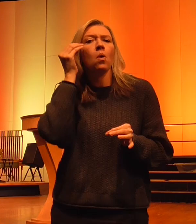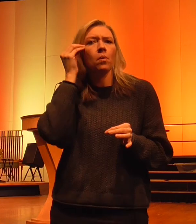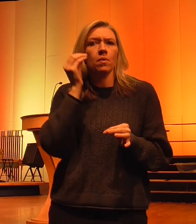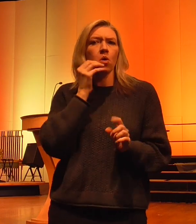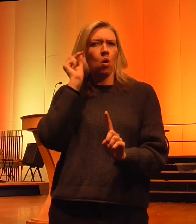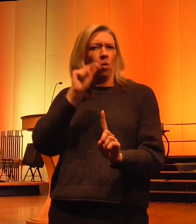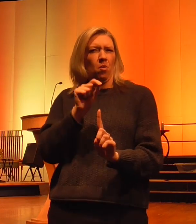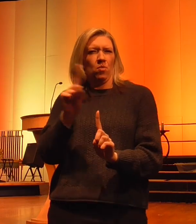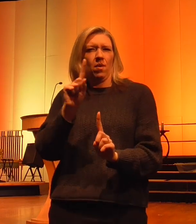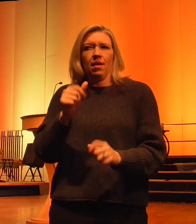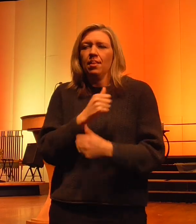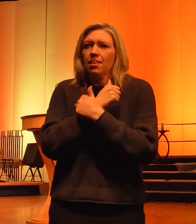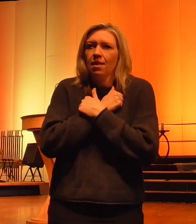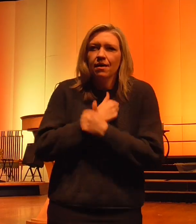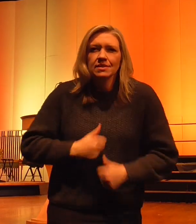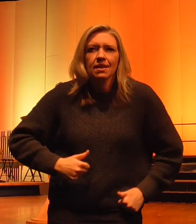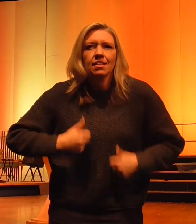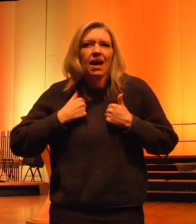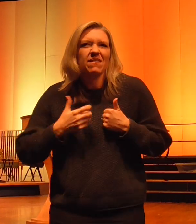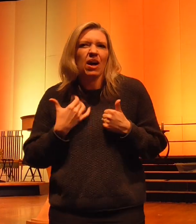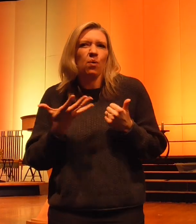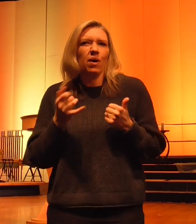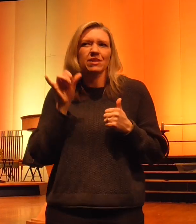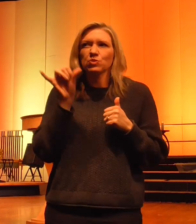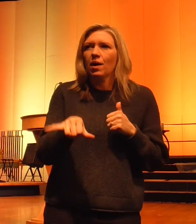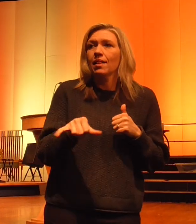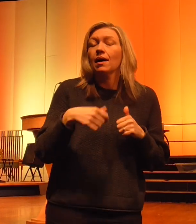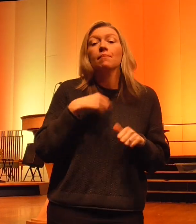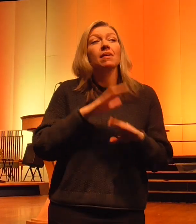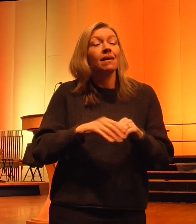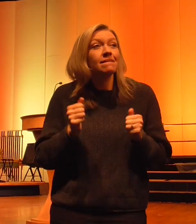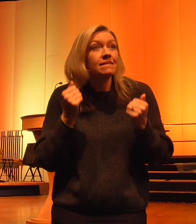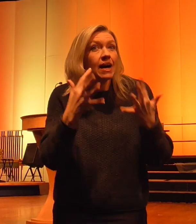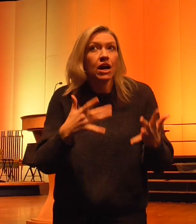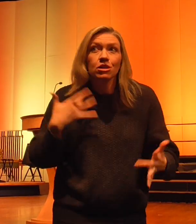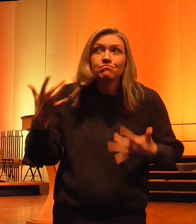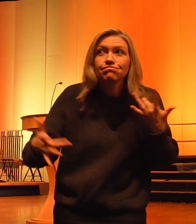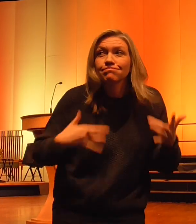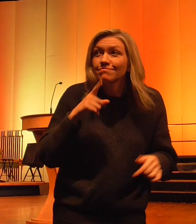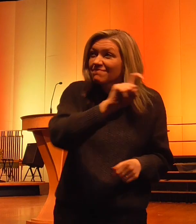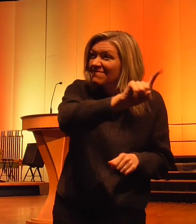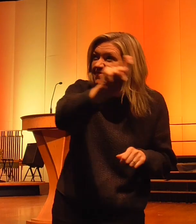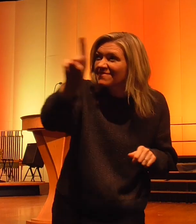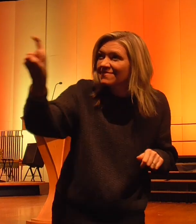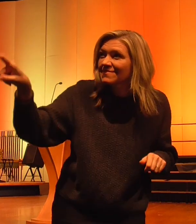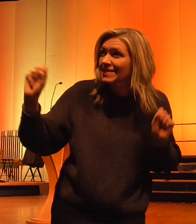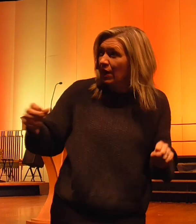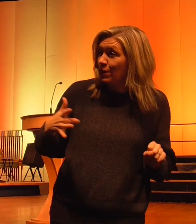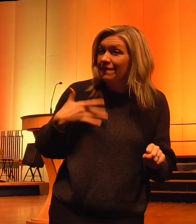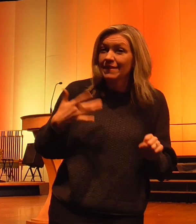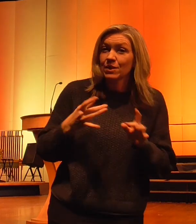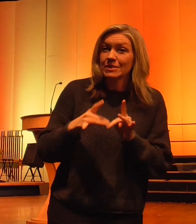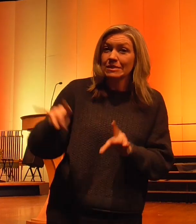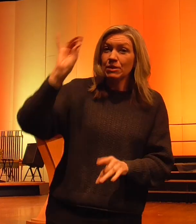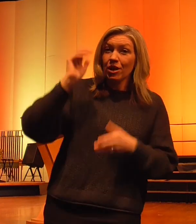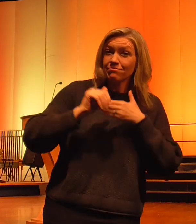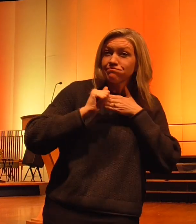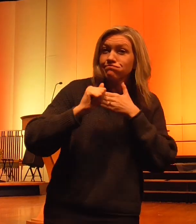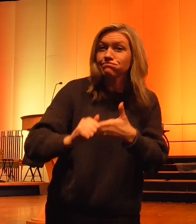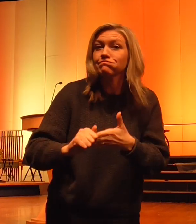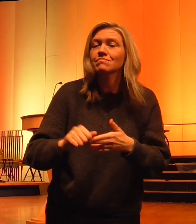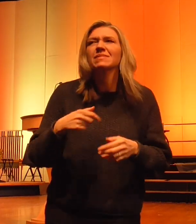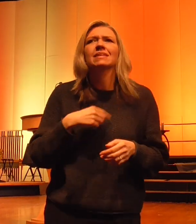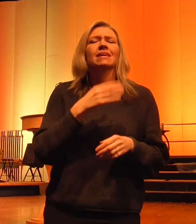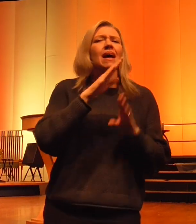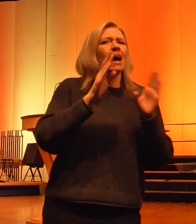Love's alive when you wanna go. Well, I'm on fire. How about you? Can't you feel the spirit guiding you? I'll sing